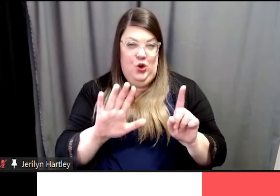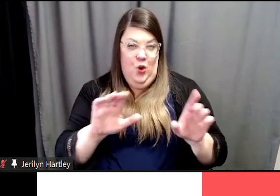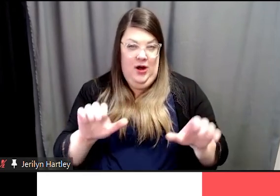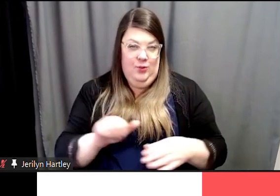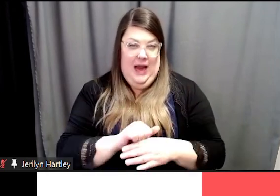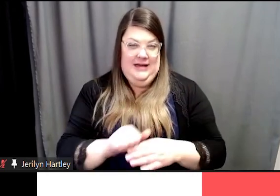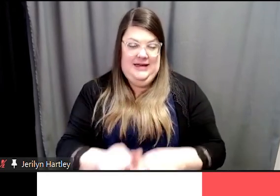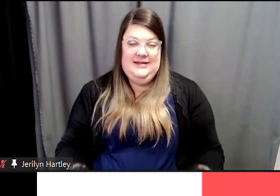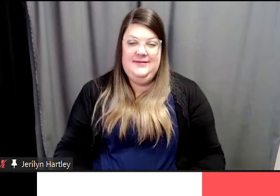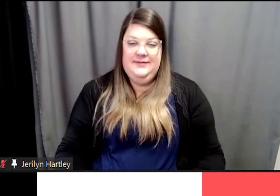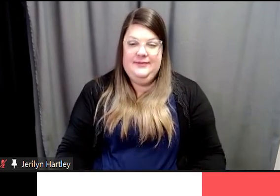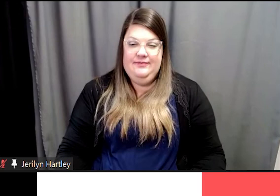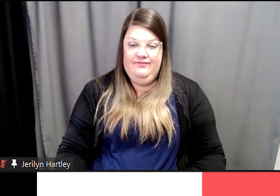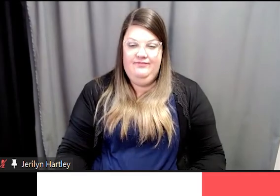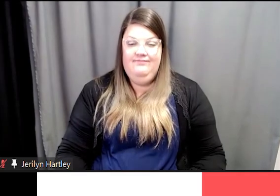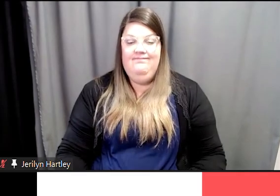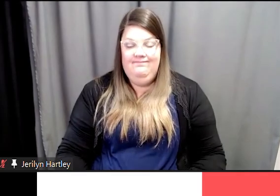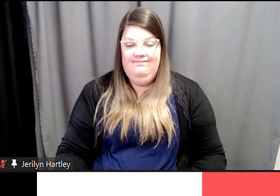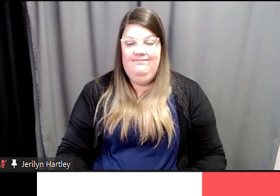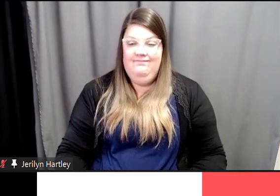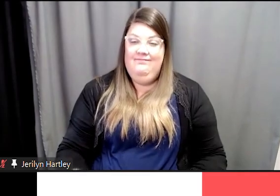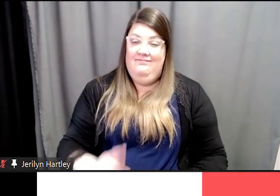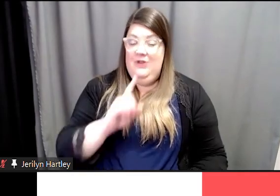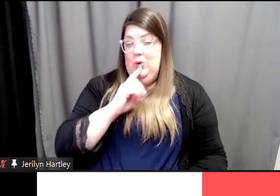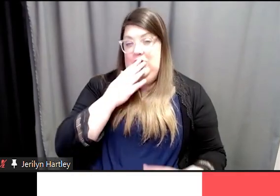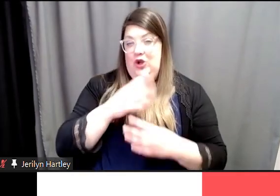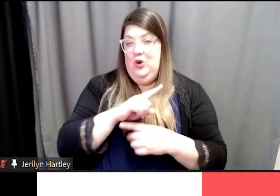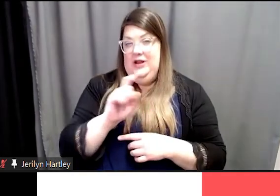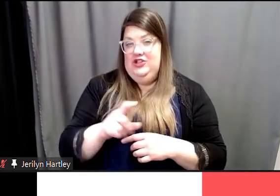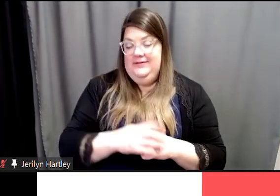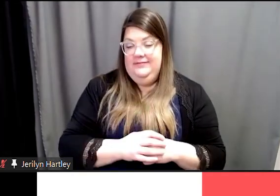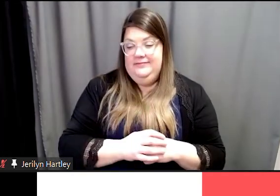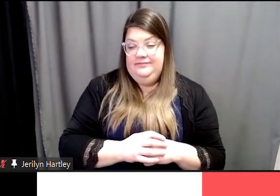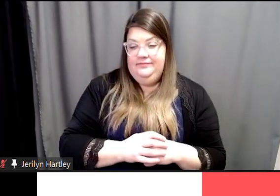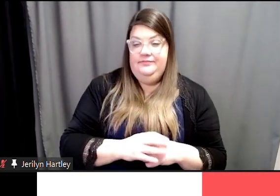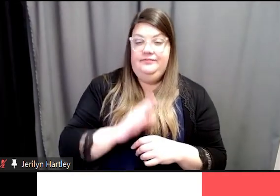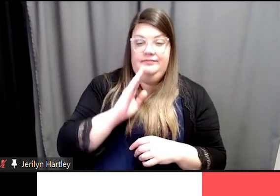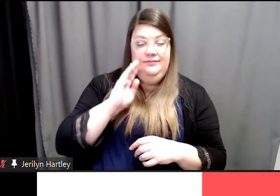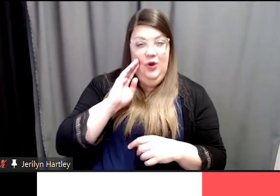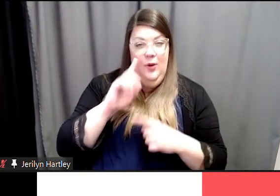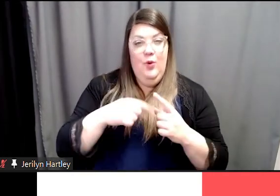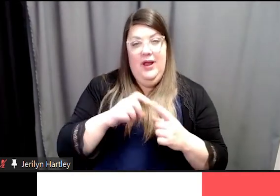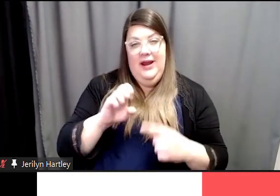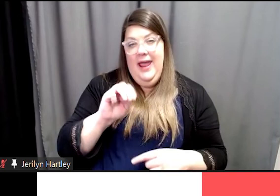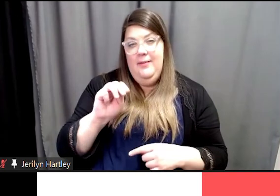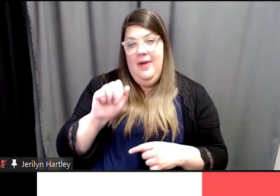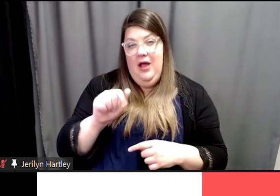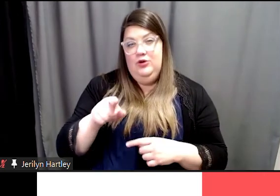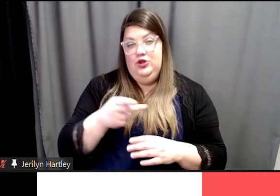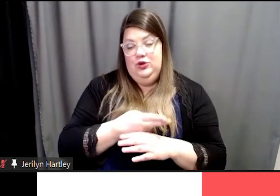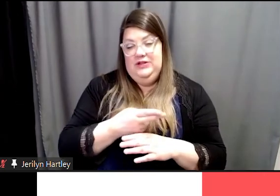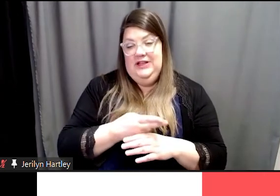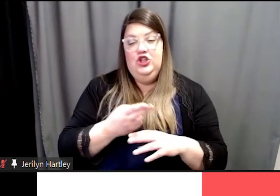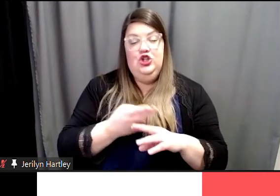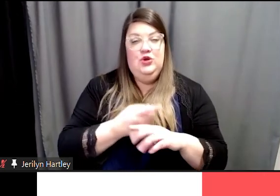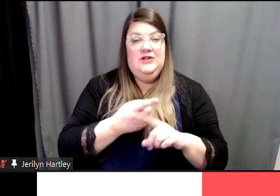practice? Yeah, that's a really good question. So at home, when Emma was using it, she used it to get